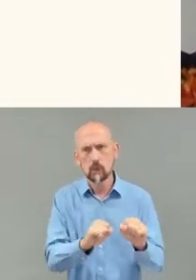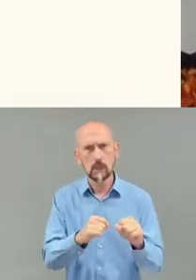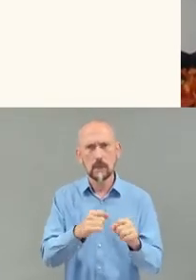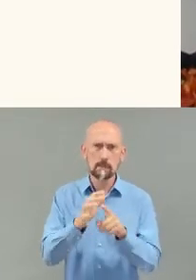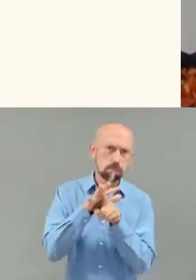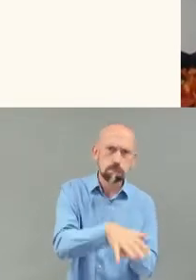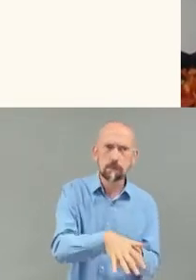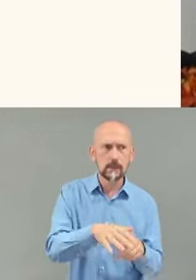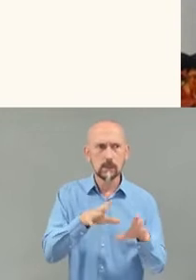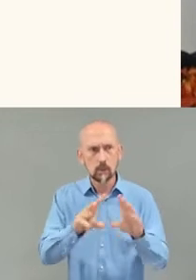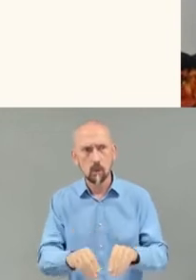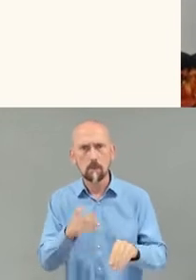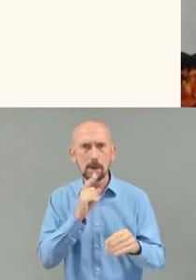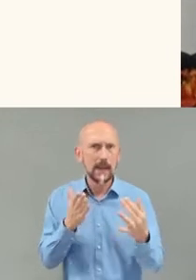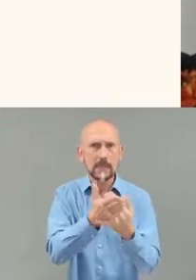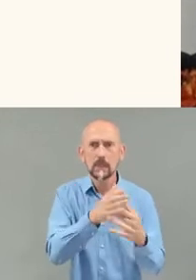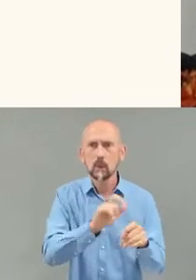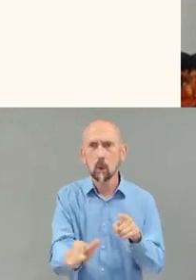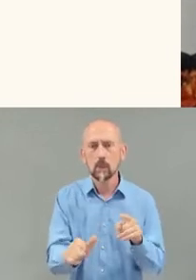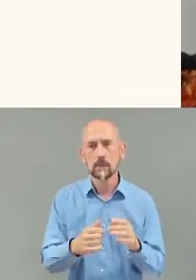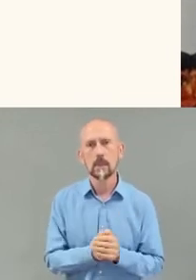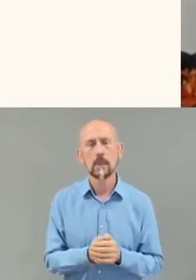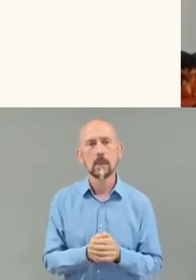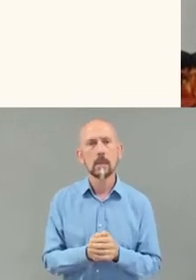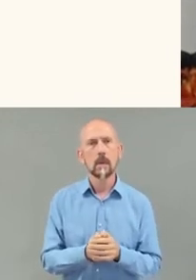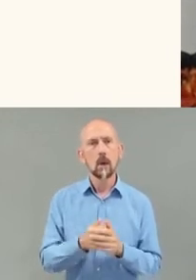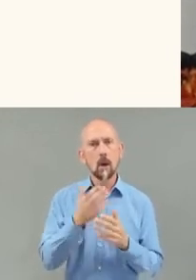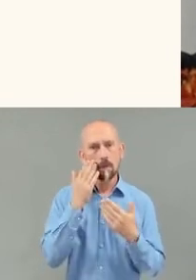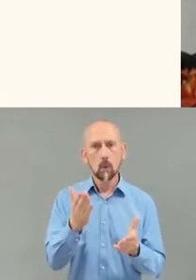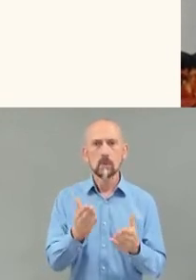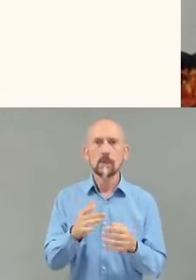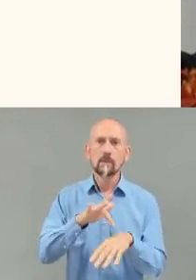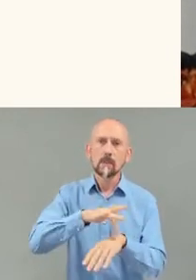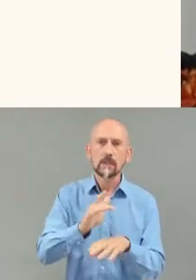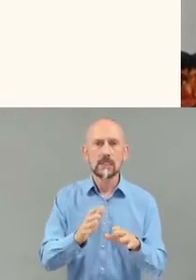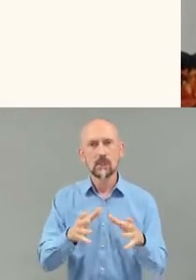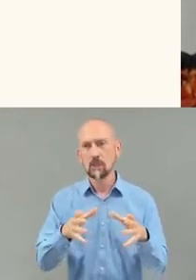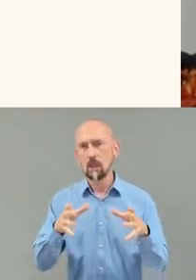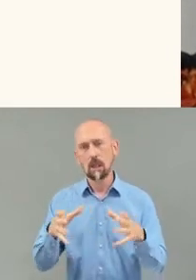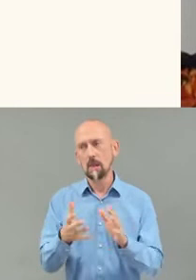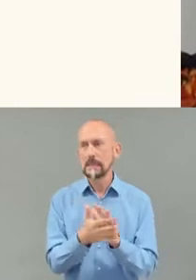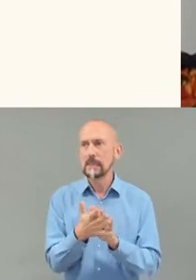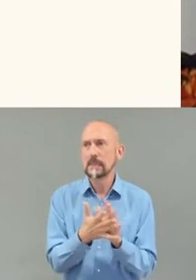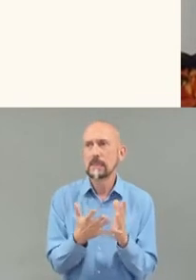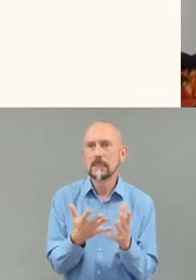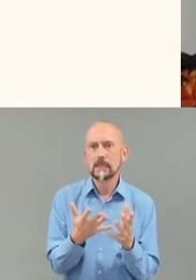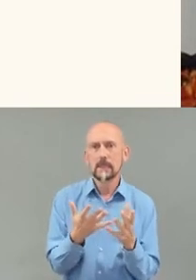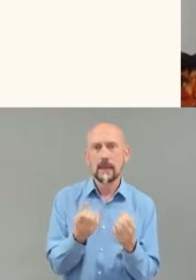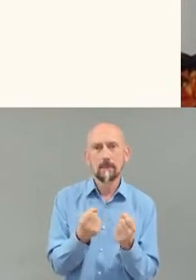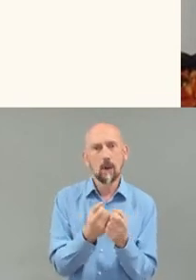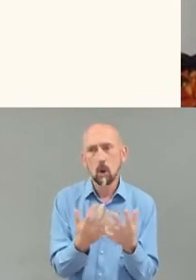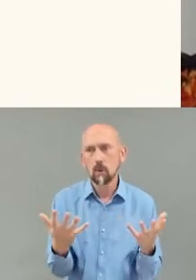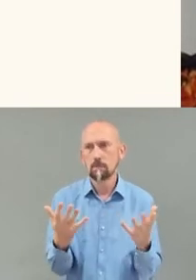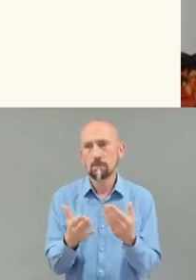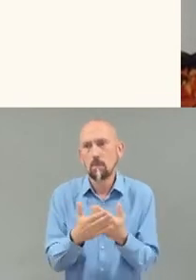course. Of course, on a professional growth level, it has been it has led to so many